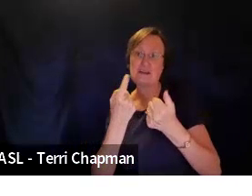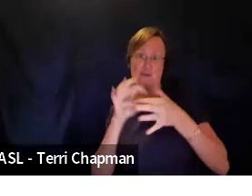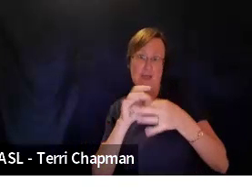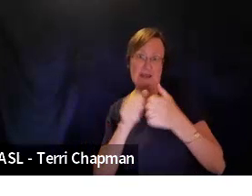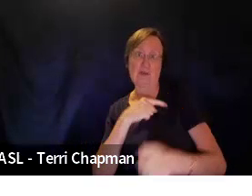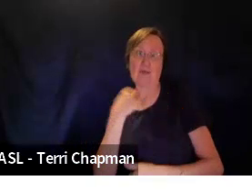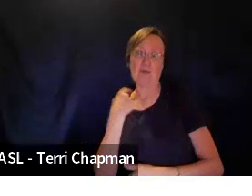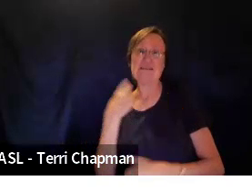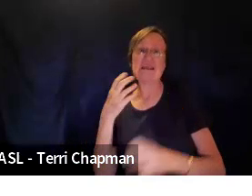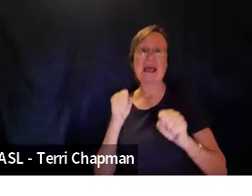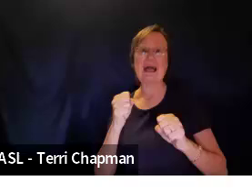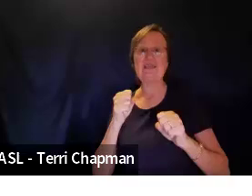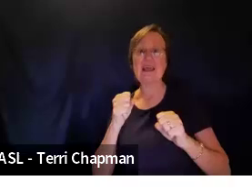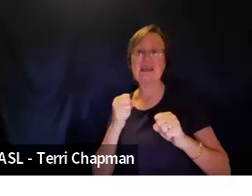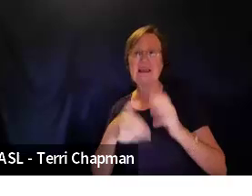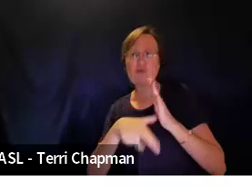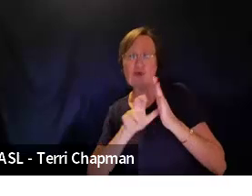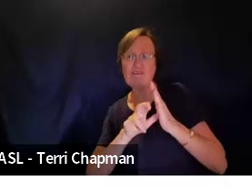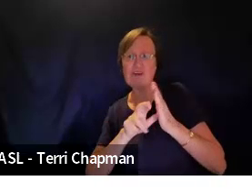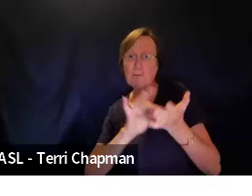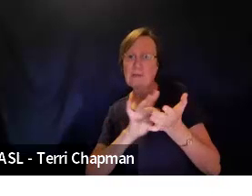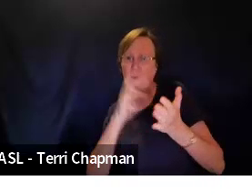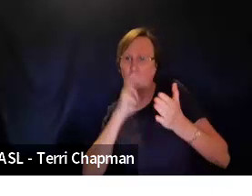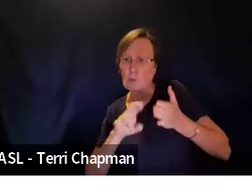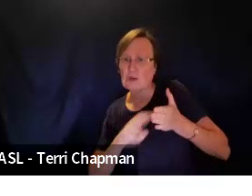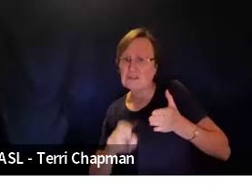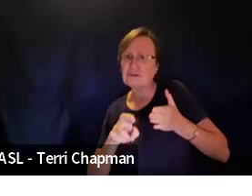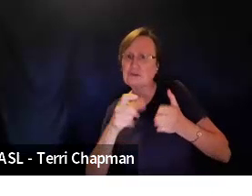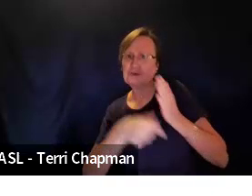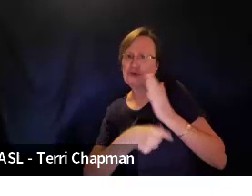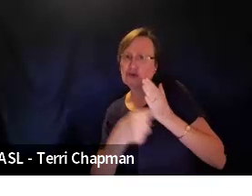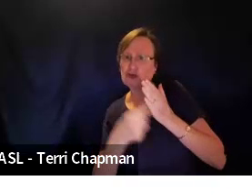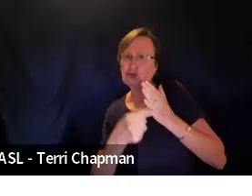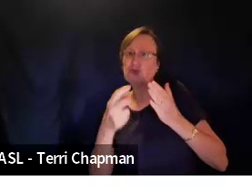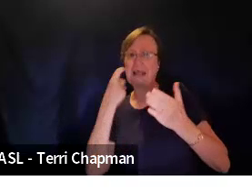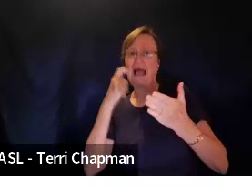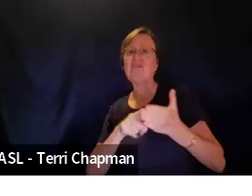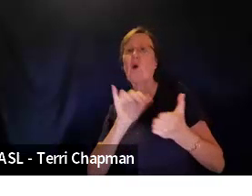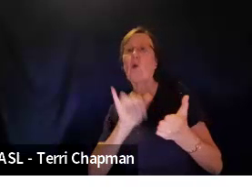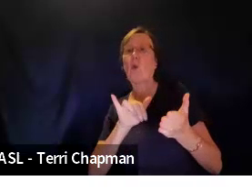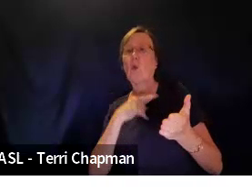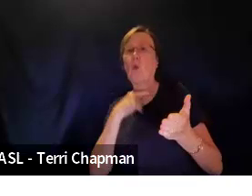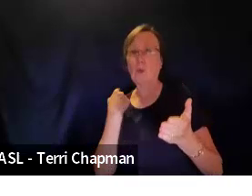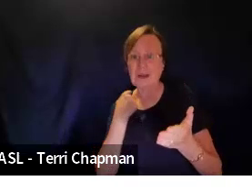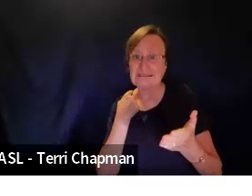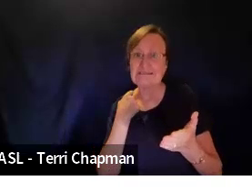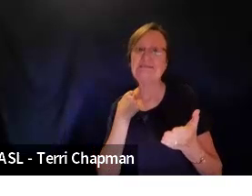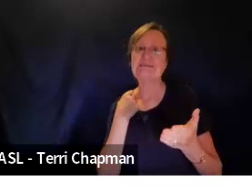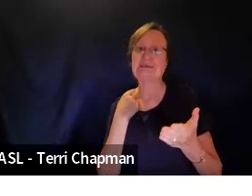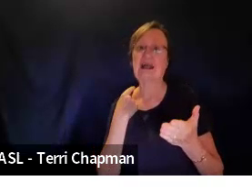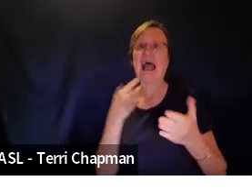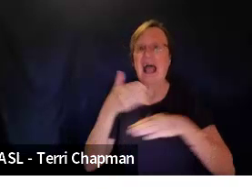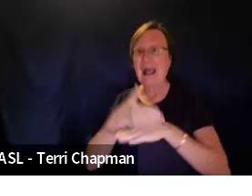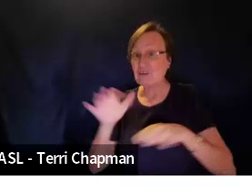peer-reviewed research in medical journals, which might identify such risk. After doing so, these entities must